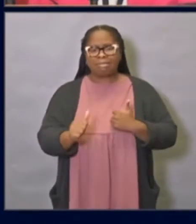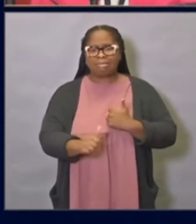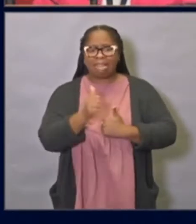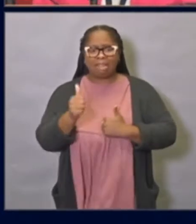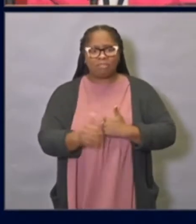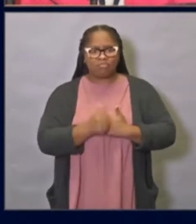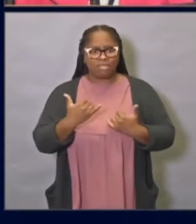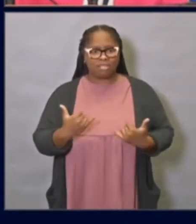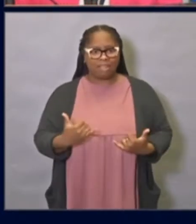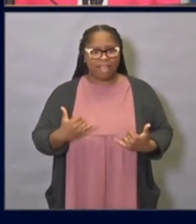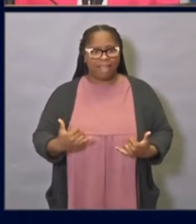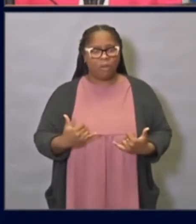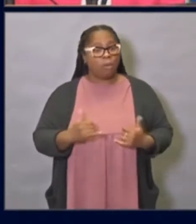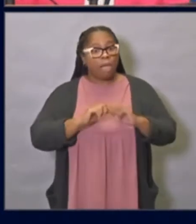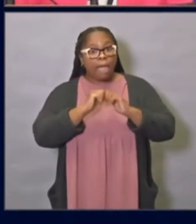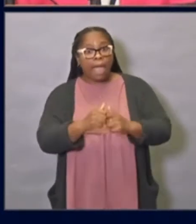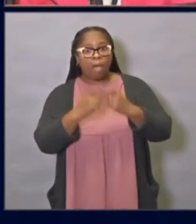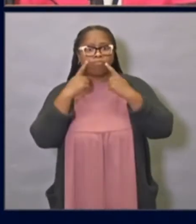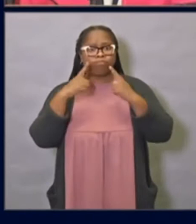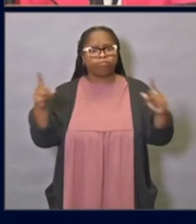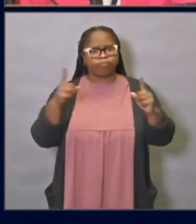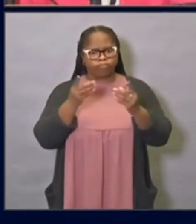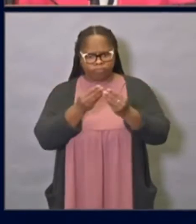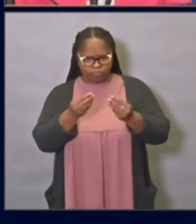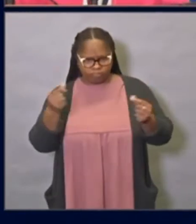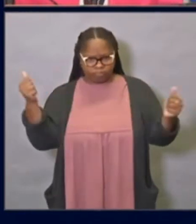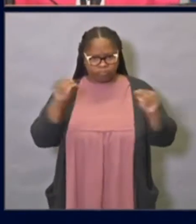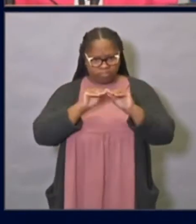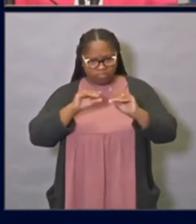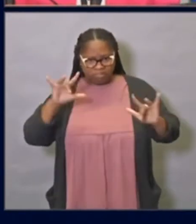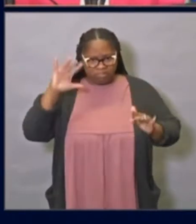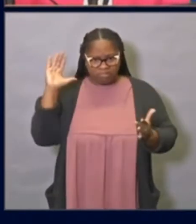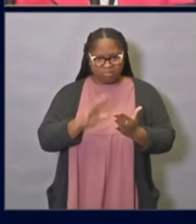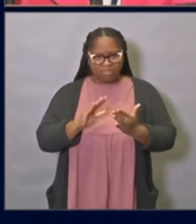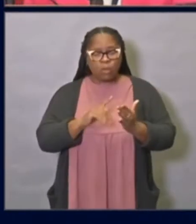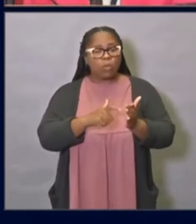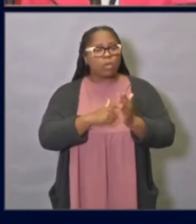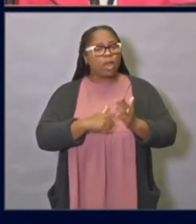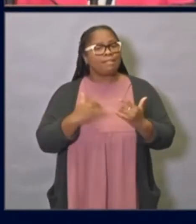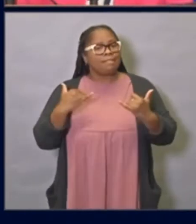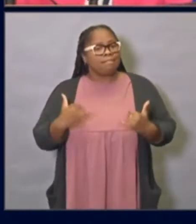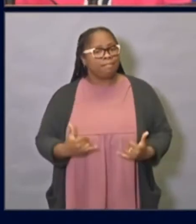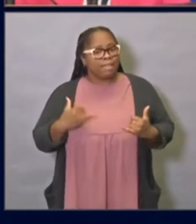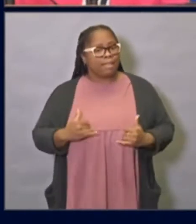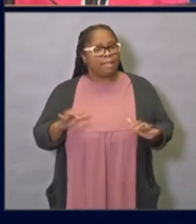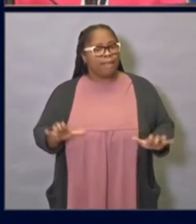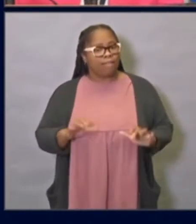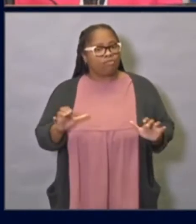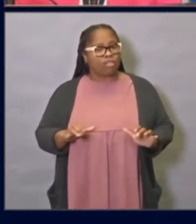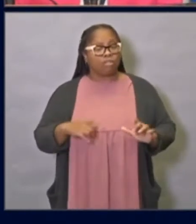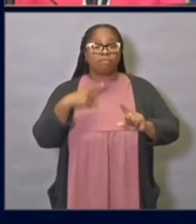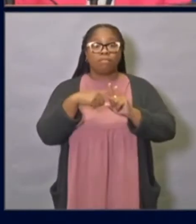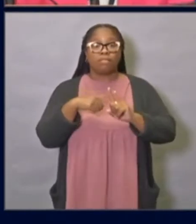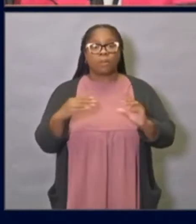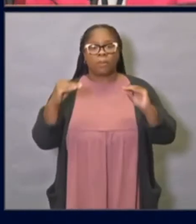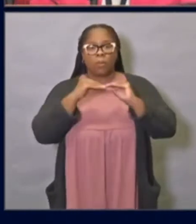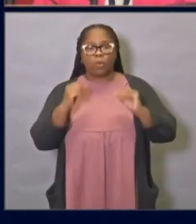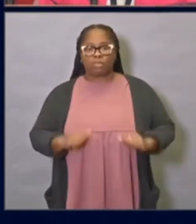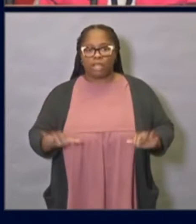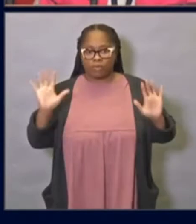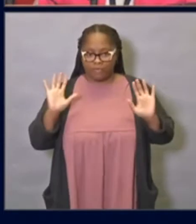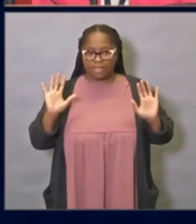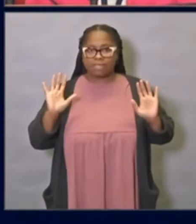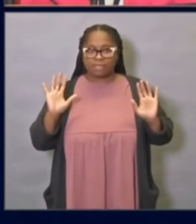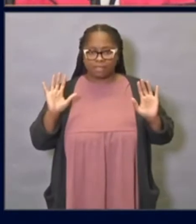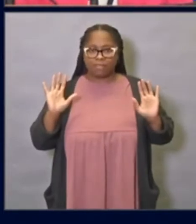that the only effective path forward requires immediate action and, unfortunately, additional sacrifice.